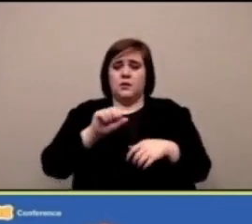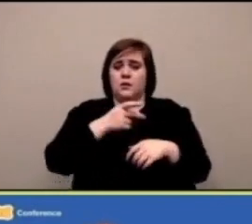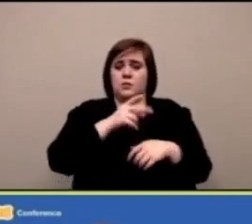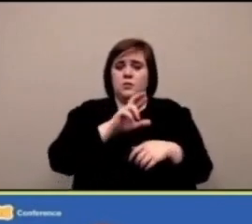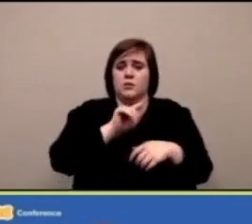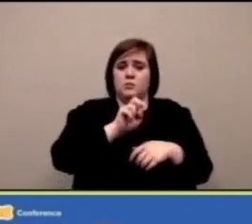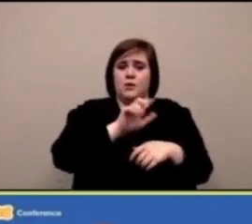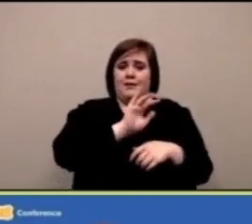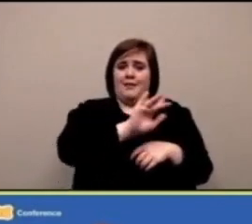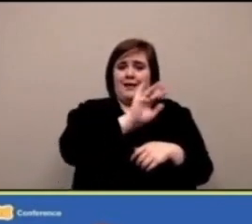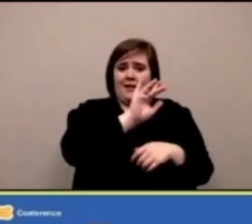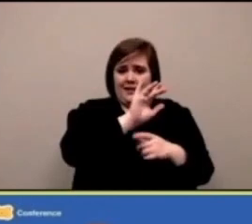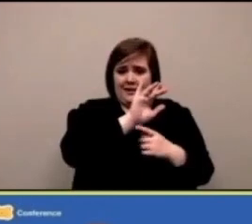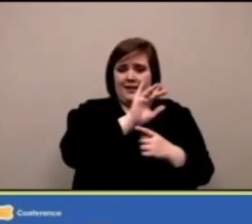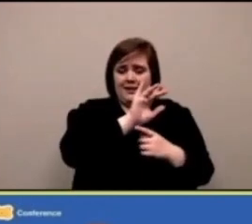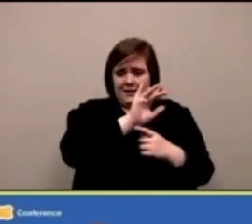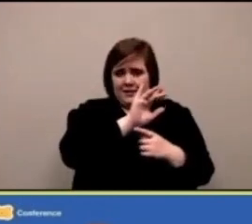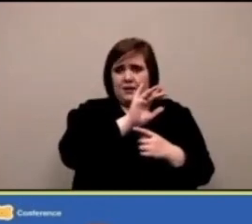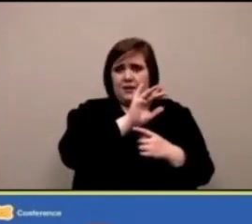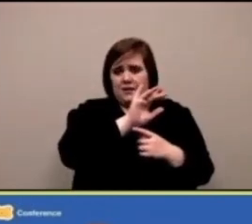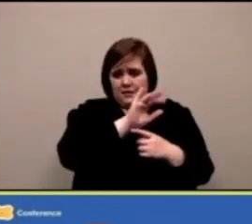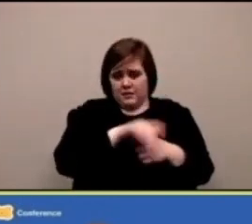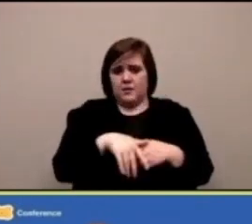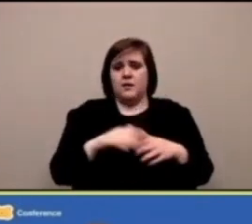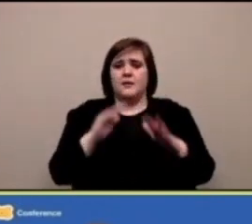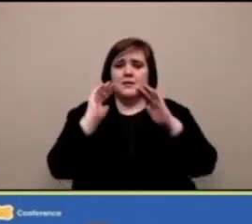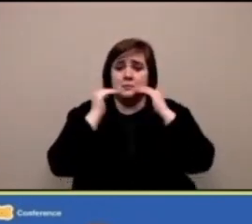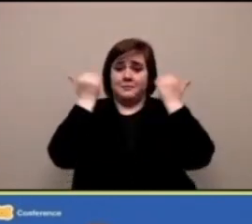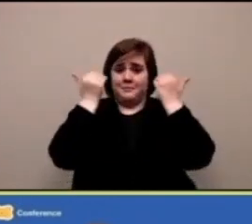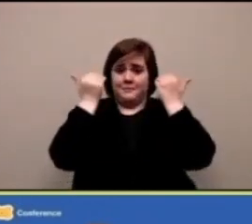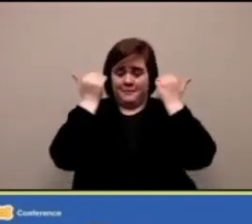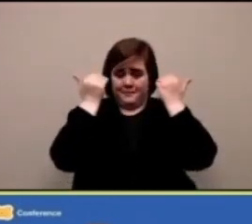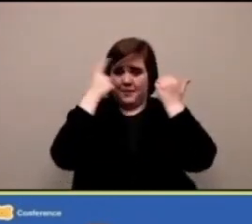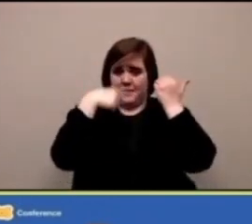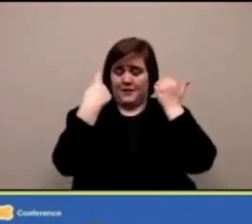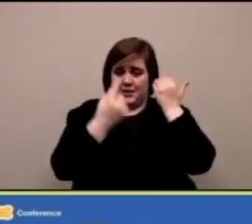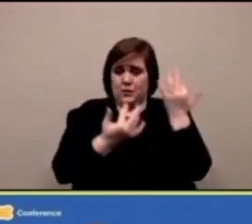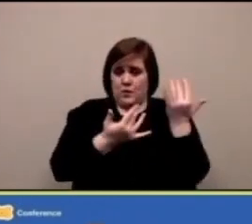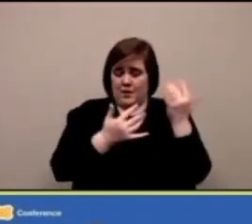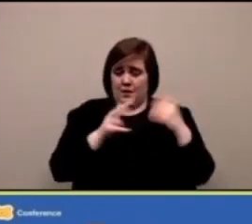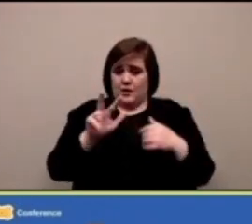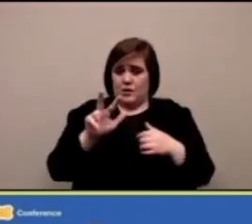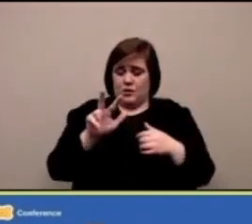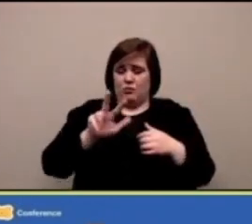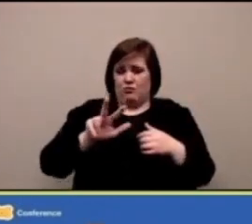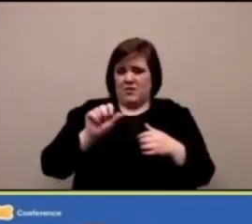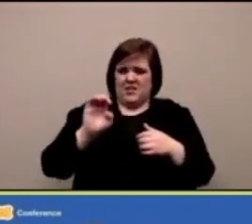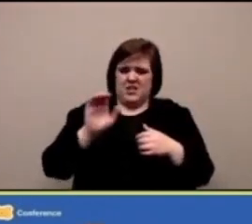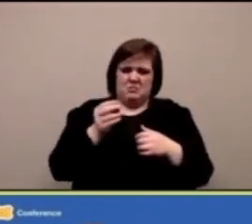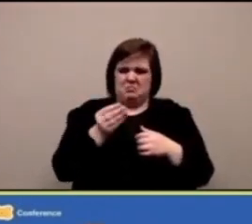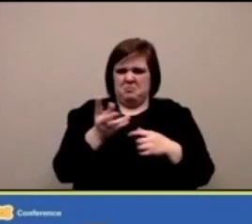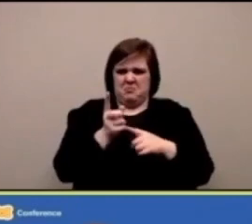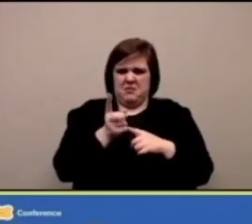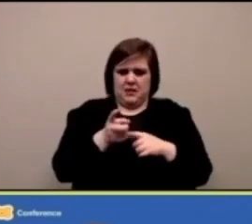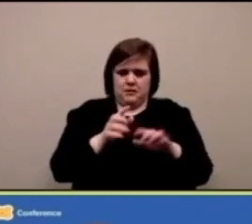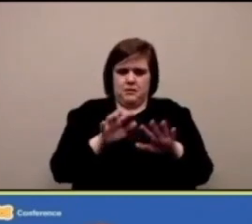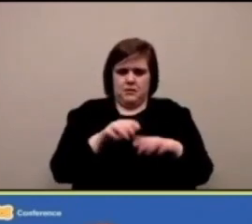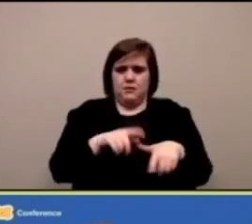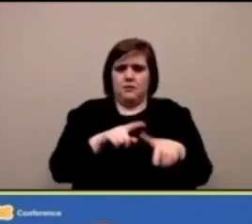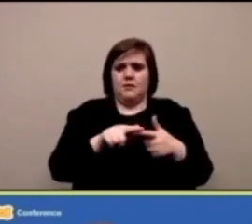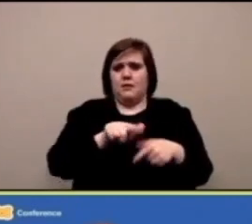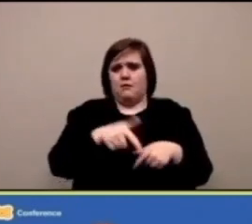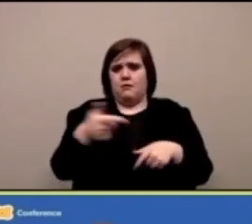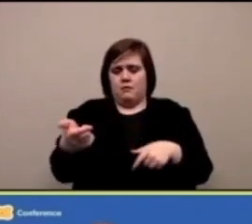clicked, switch to smiley face costume, wait 0.3 seconds or wait a couple of seconds, and then switch to